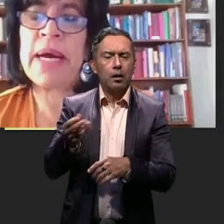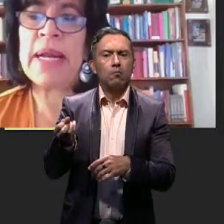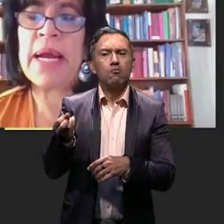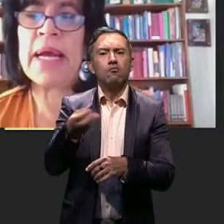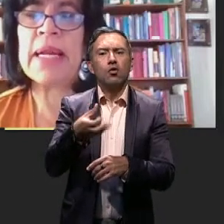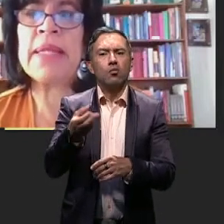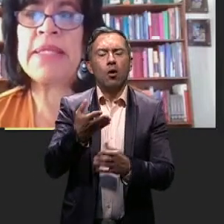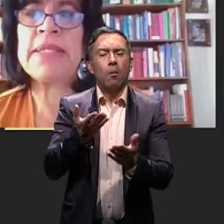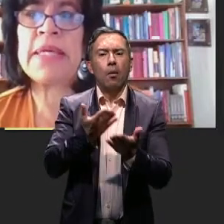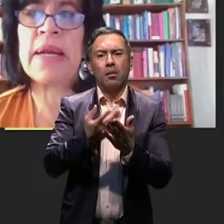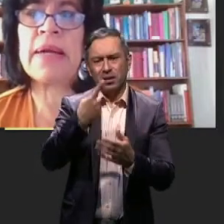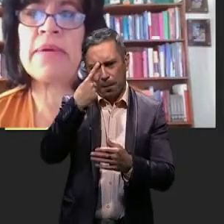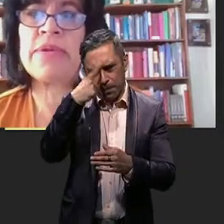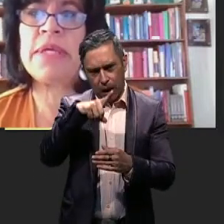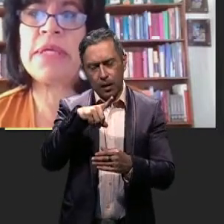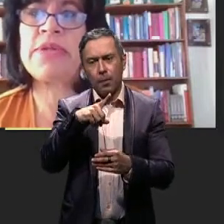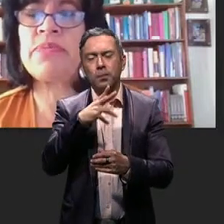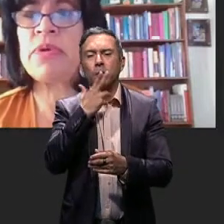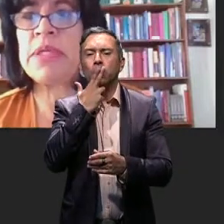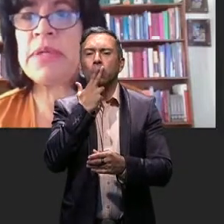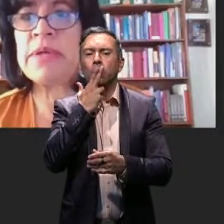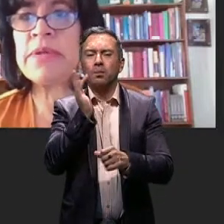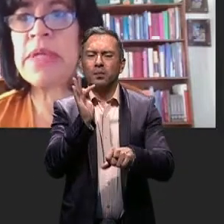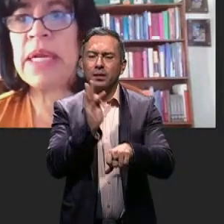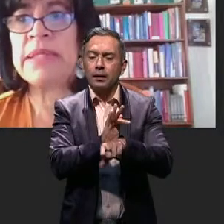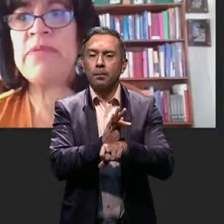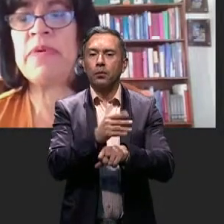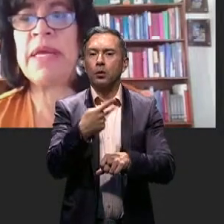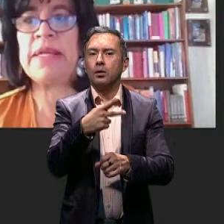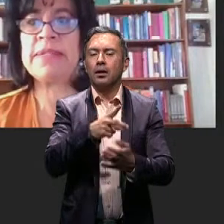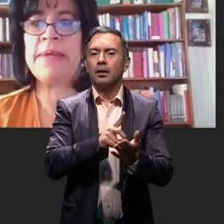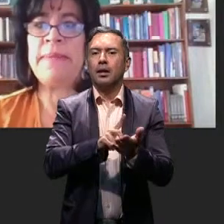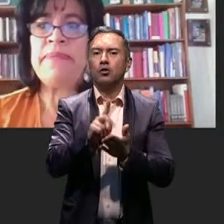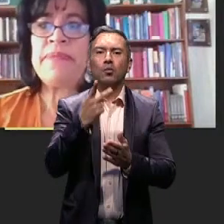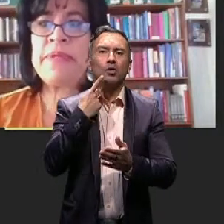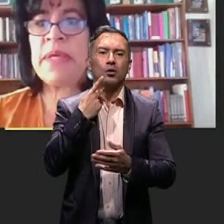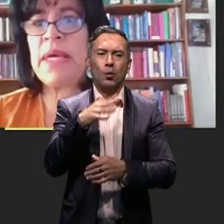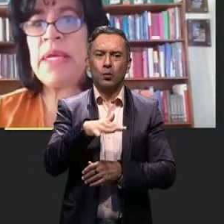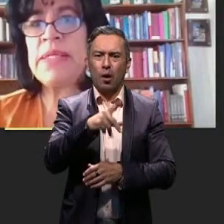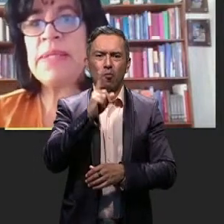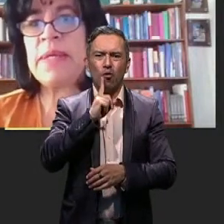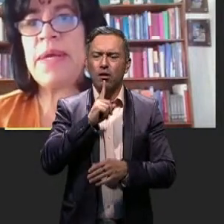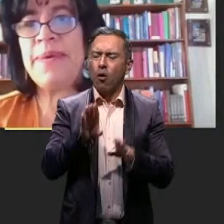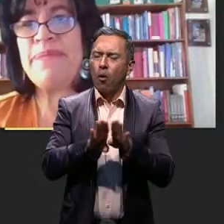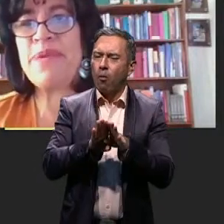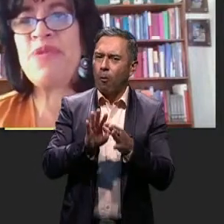generate proposals to guarantee political rights of women.